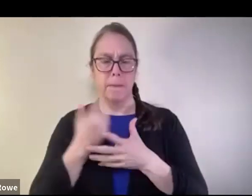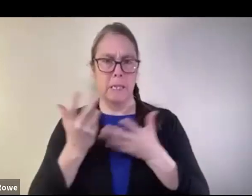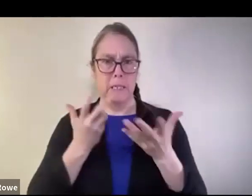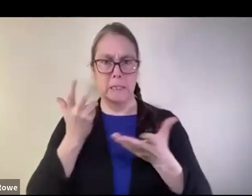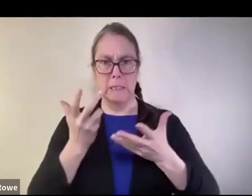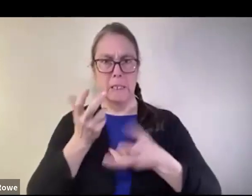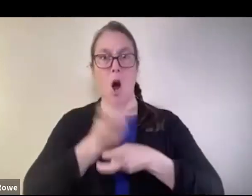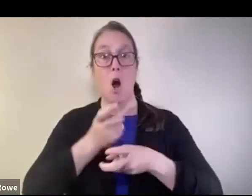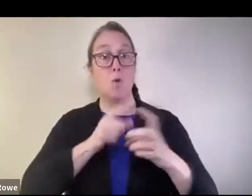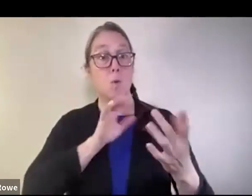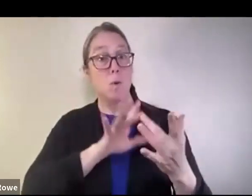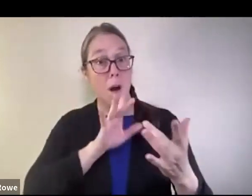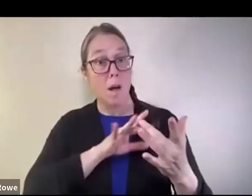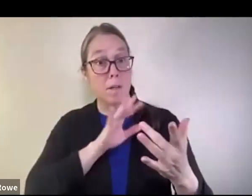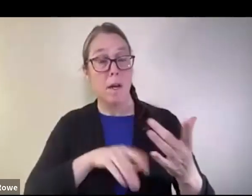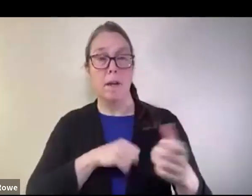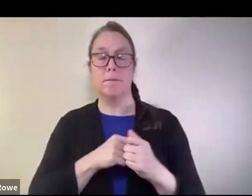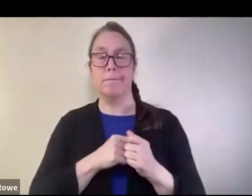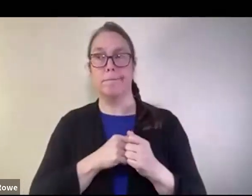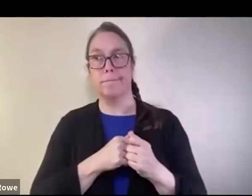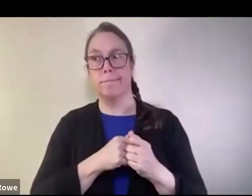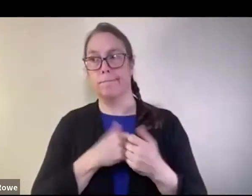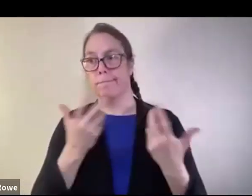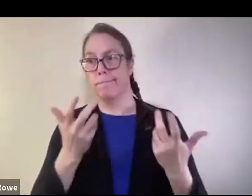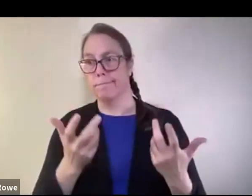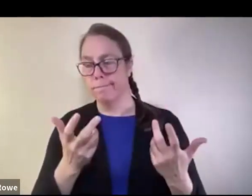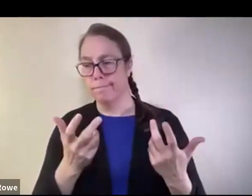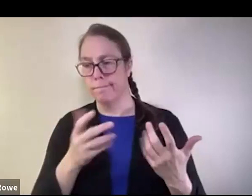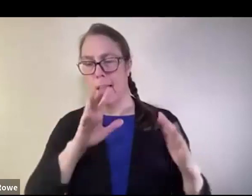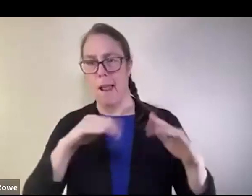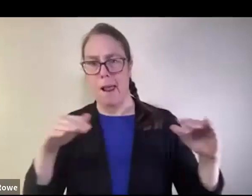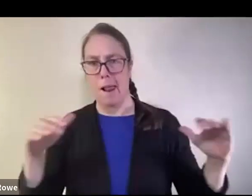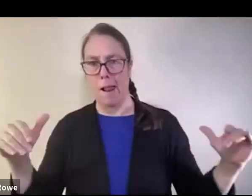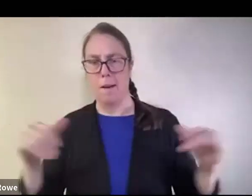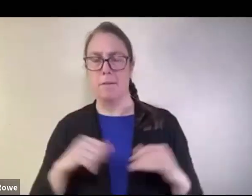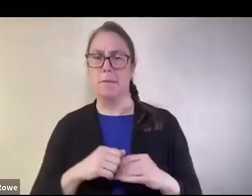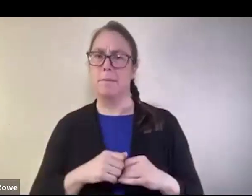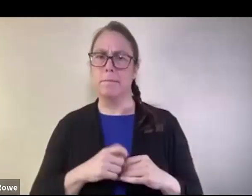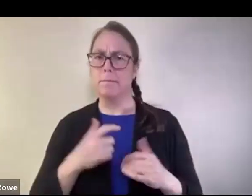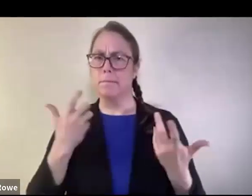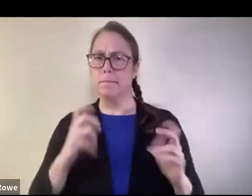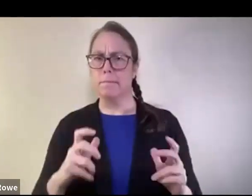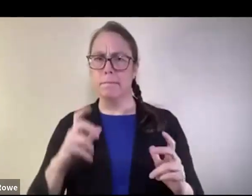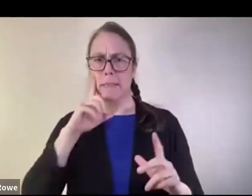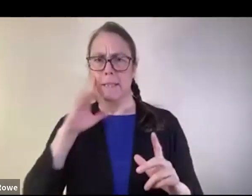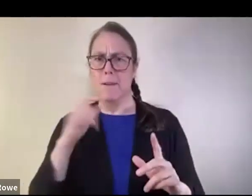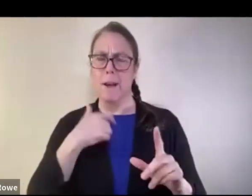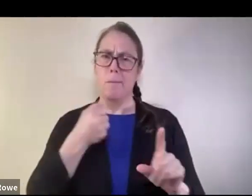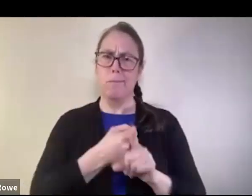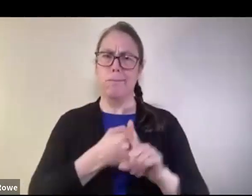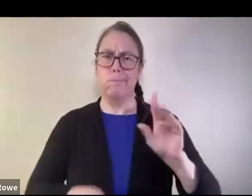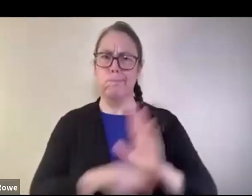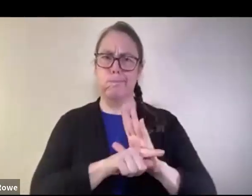Hard to contact, hard to keep in touch with, such as that. So I don't want to sound like I'm bashing anything. These are